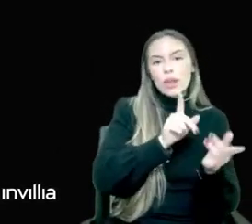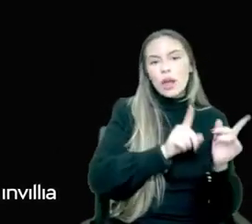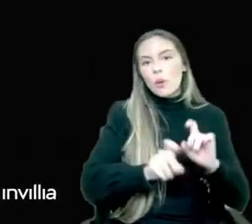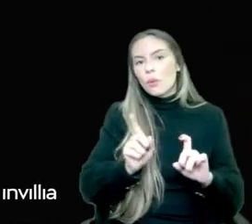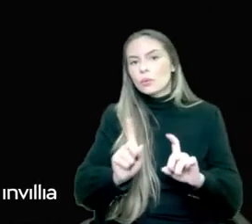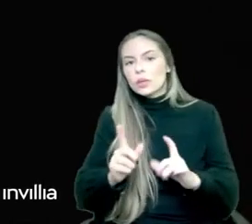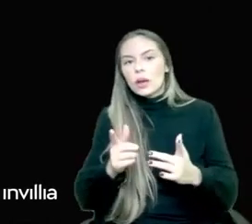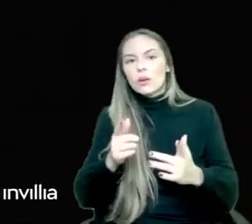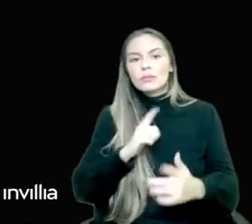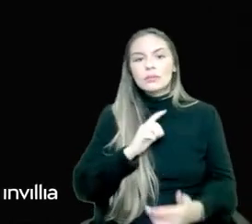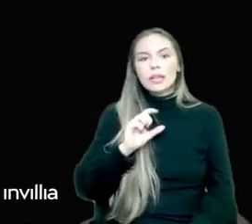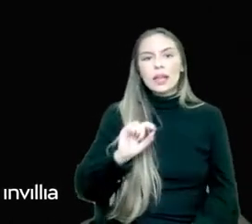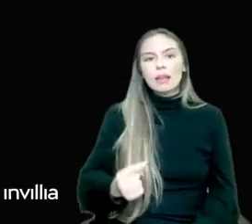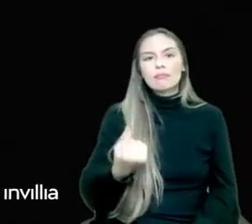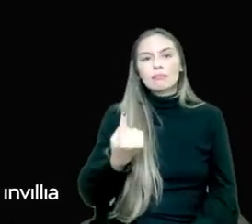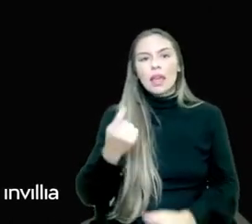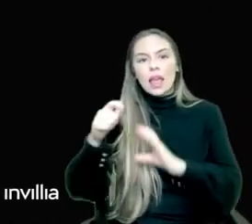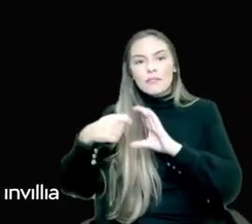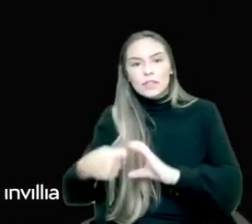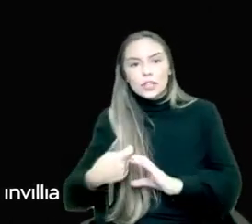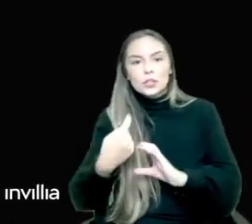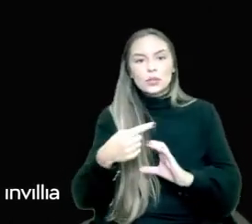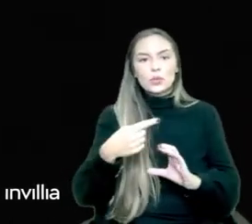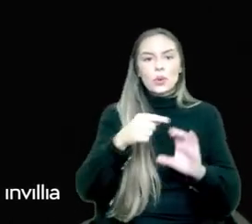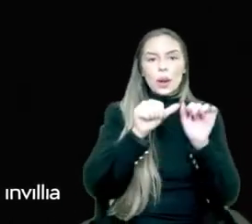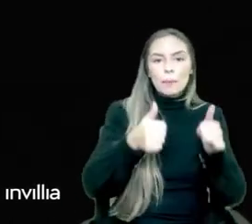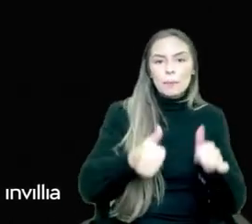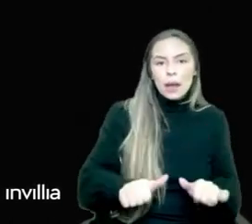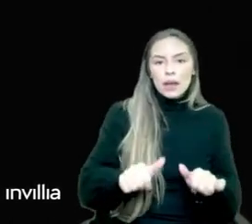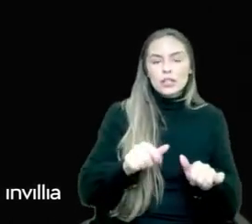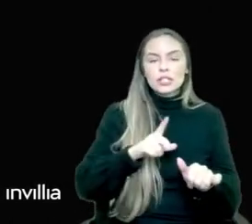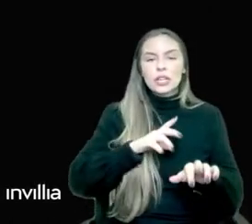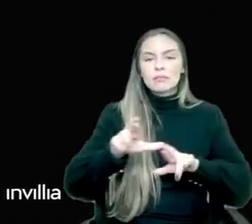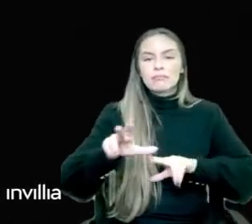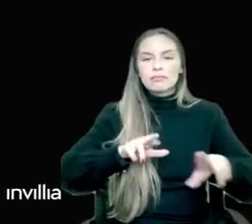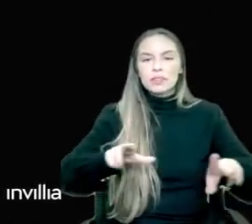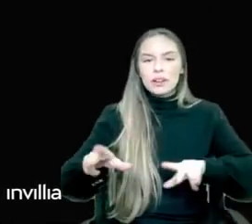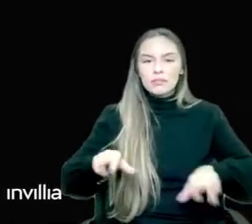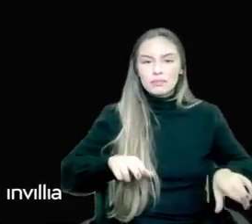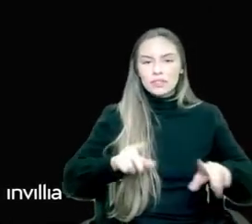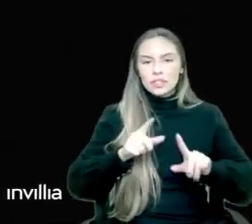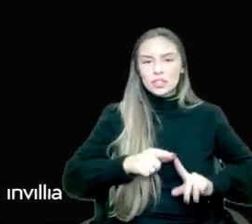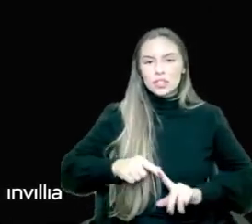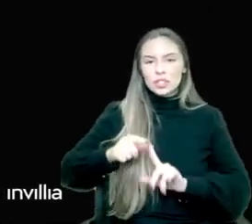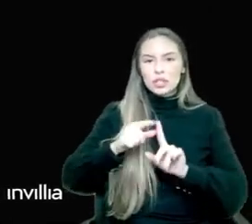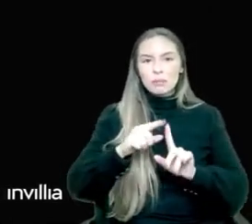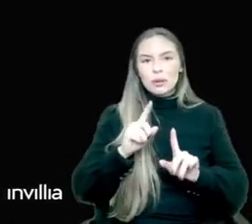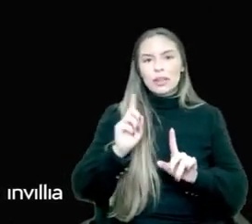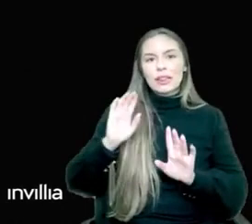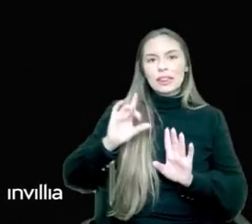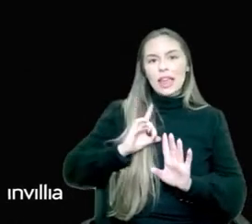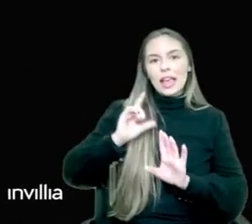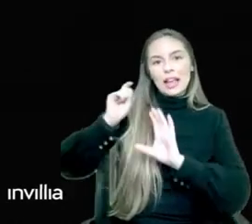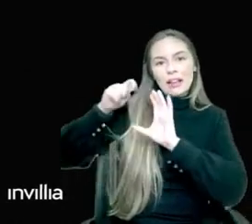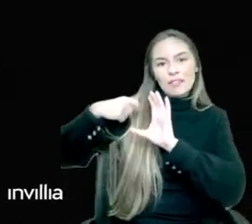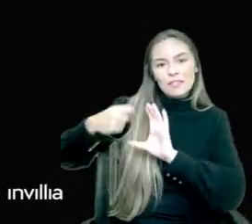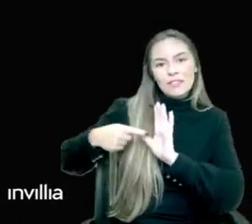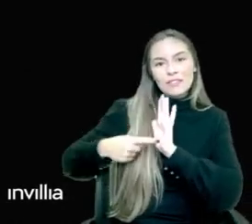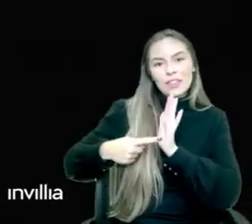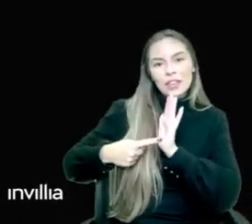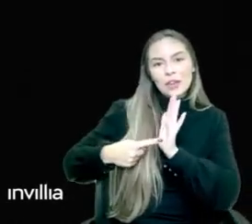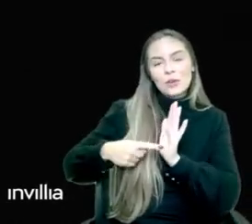video images. So seven rings of power. Yes, we do have that Lord of the Rings picture that we use internally quite a